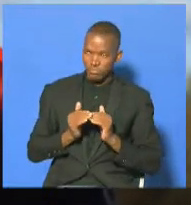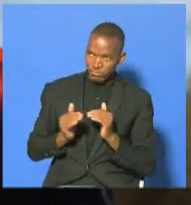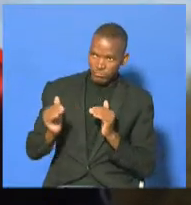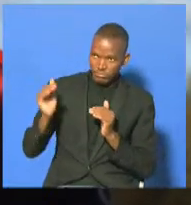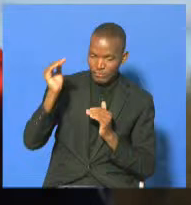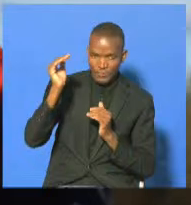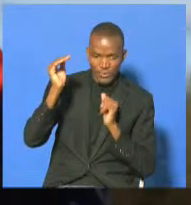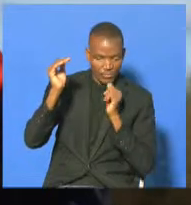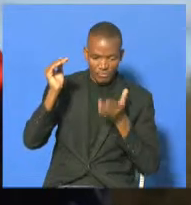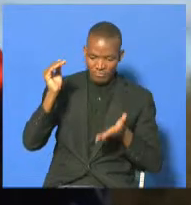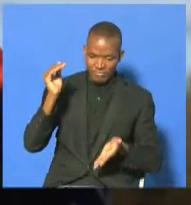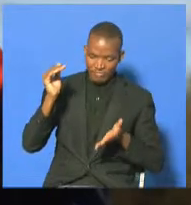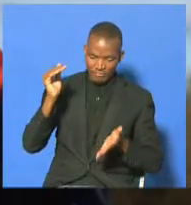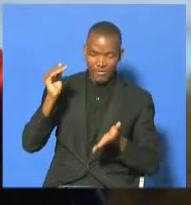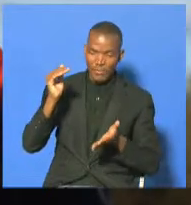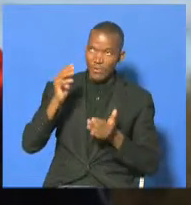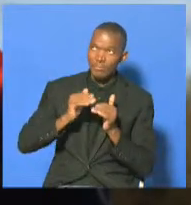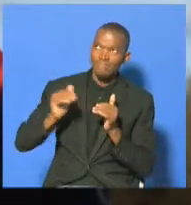Rasea, Tot.